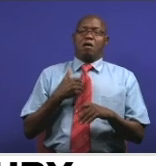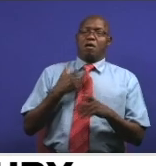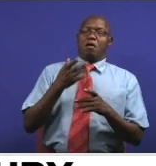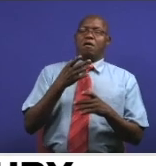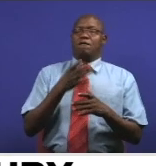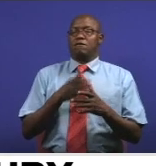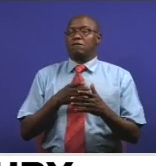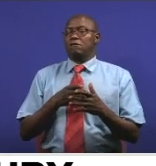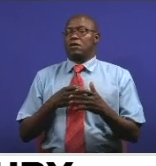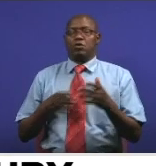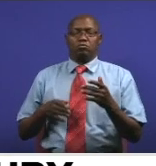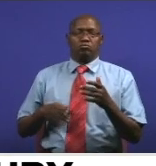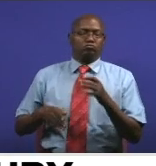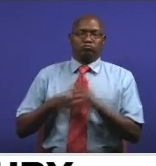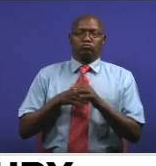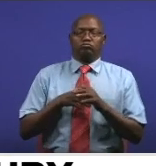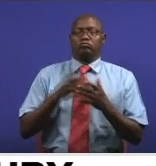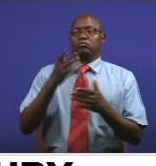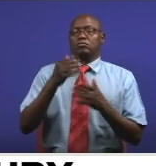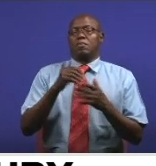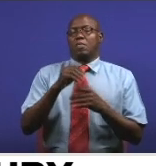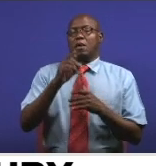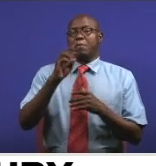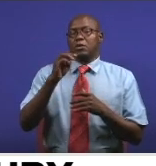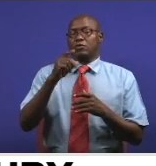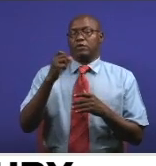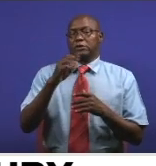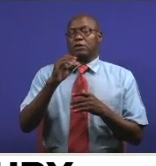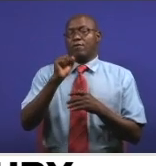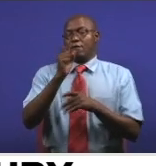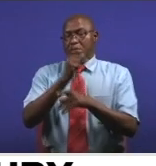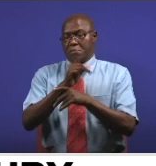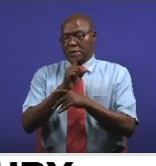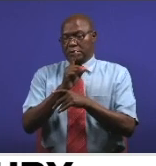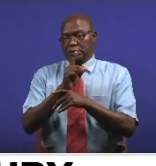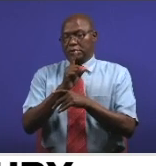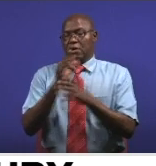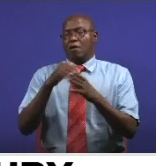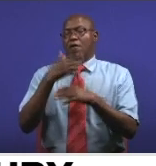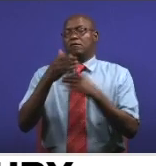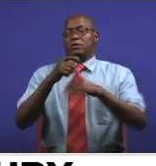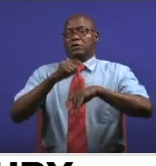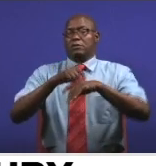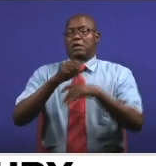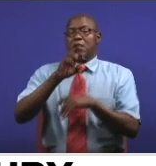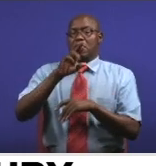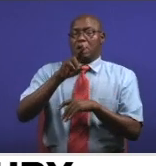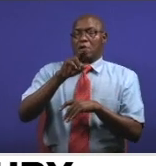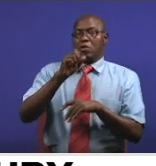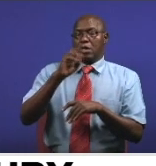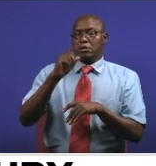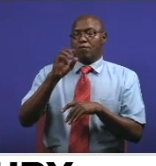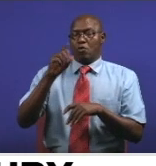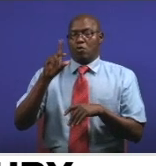to Fulham's opener from Alexander Mitrovic 5 minutes after half-time. Rashford has 51 caps